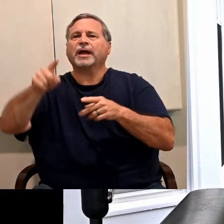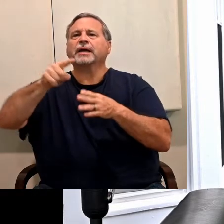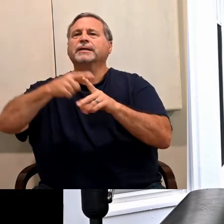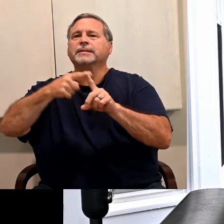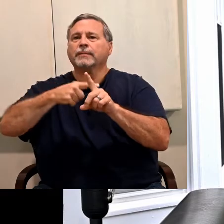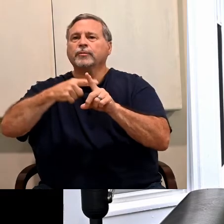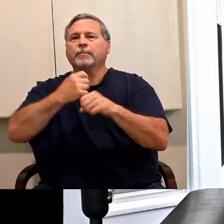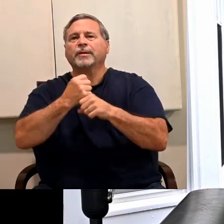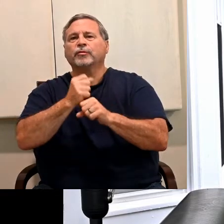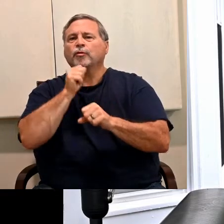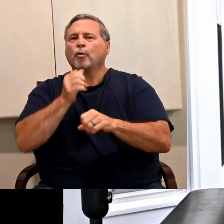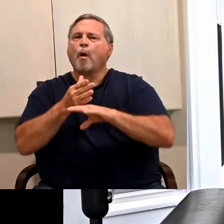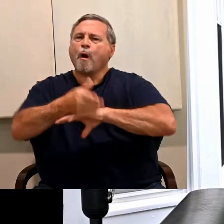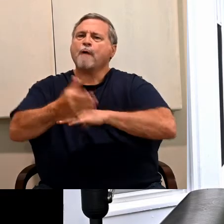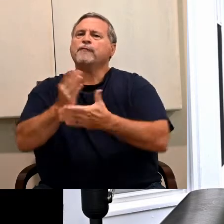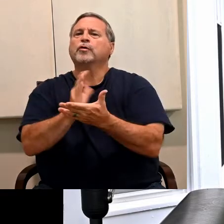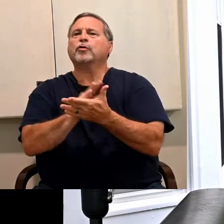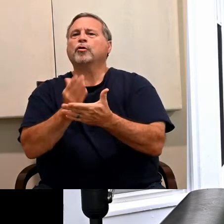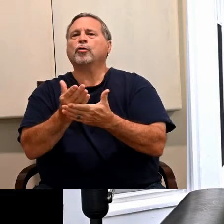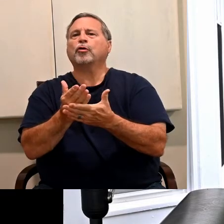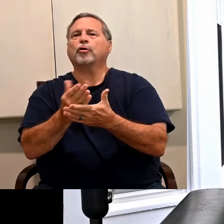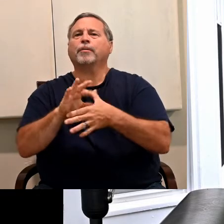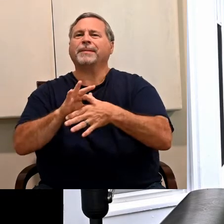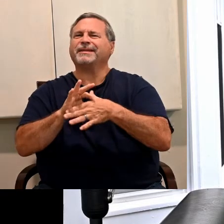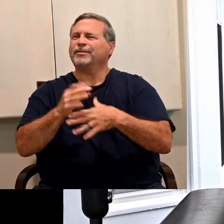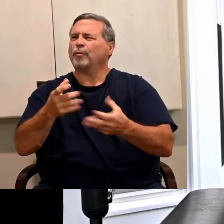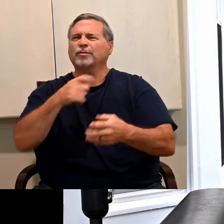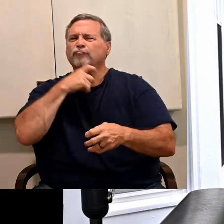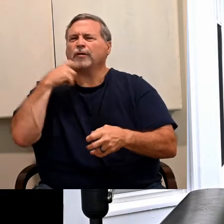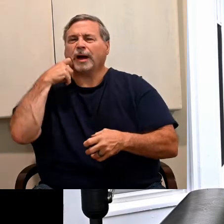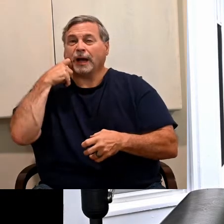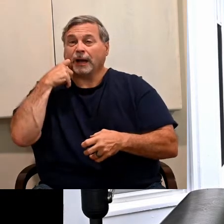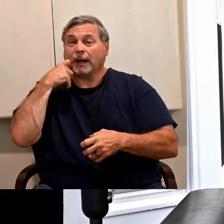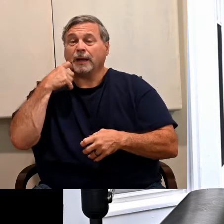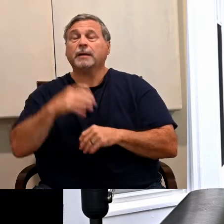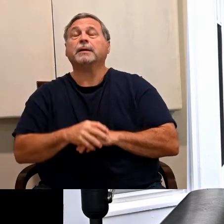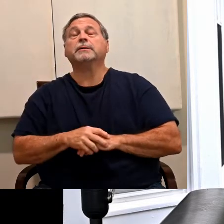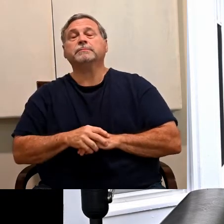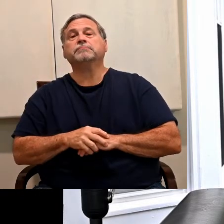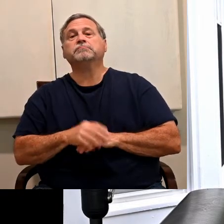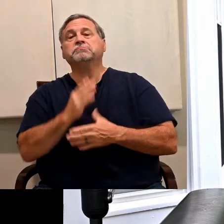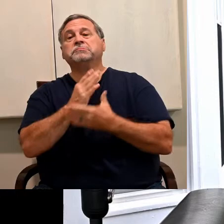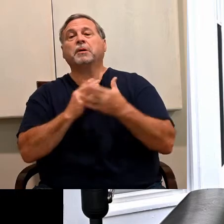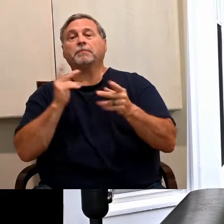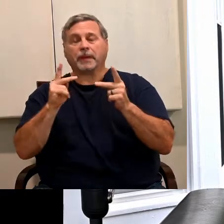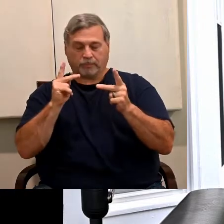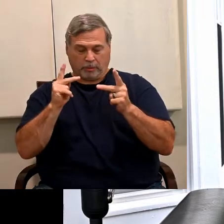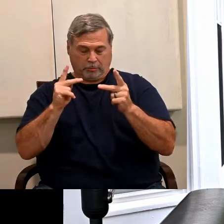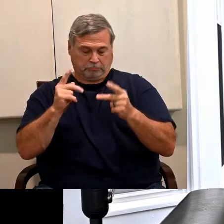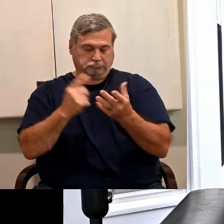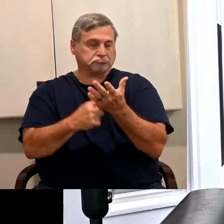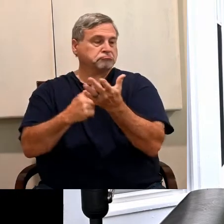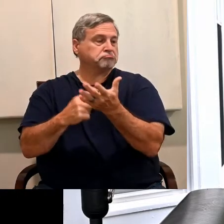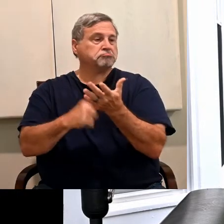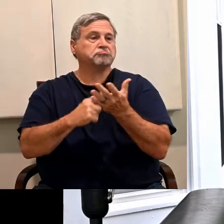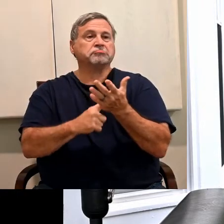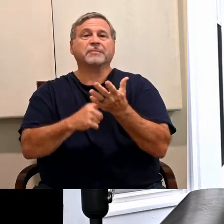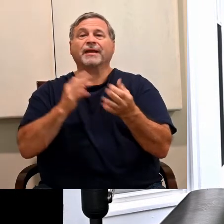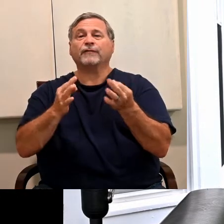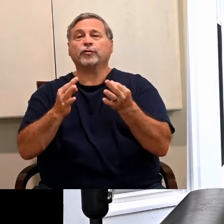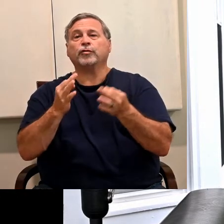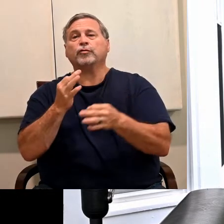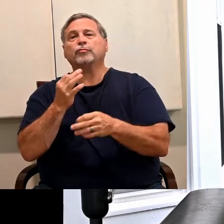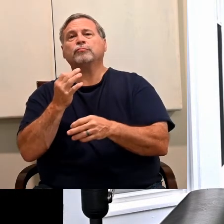is so you don't overcook your meat. Okay, nothing worse than a dry piece of meat. There have been some people that